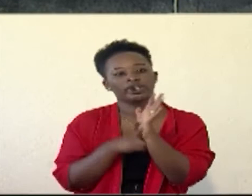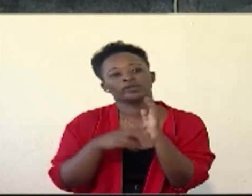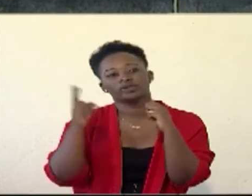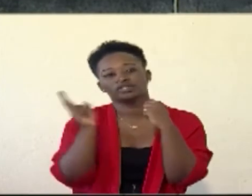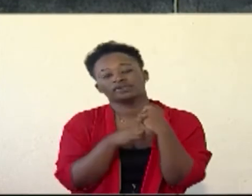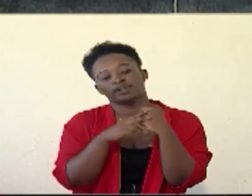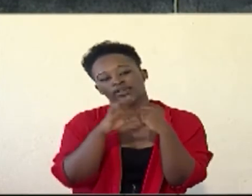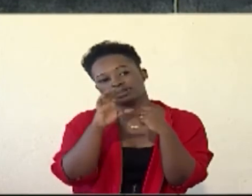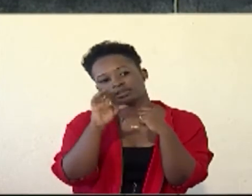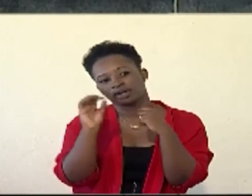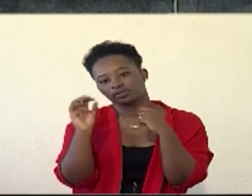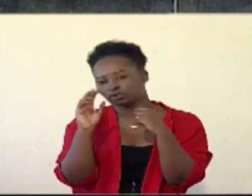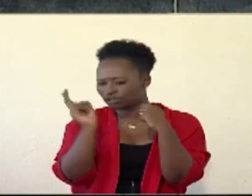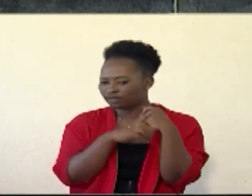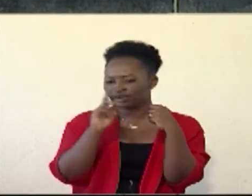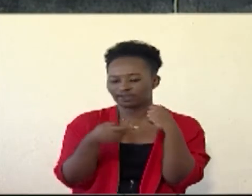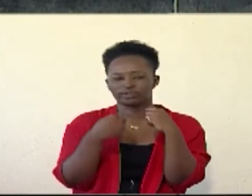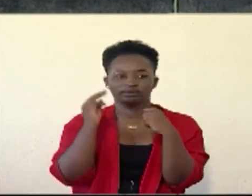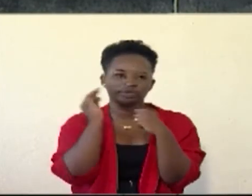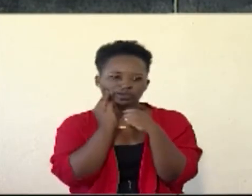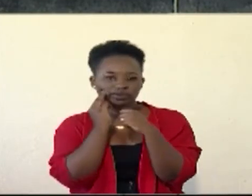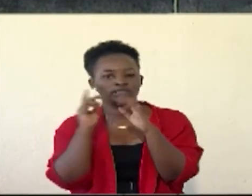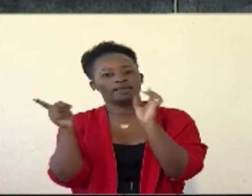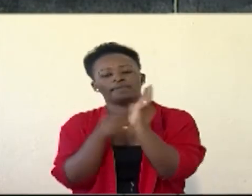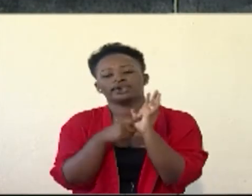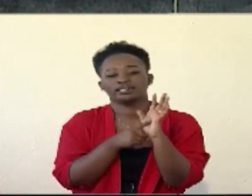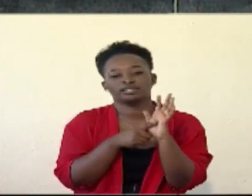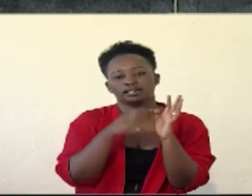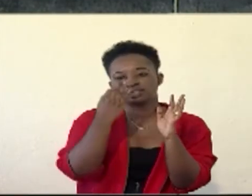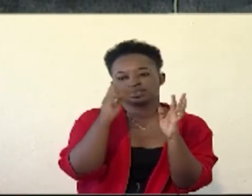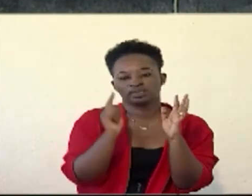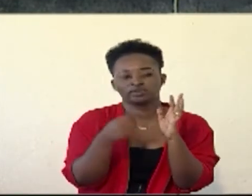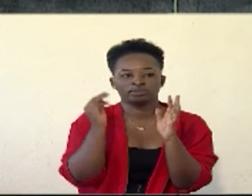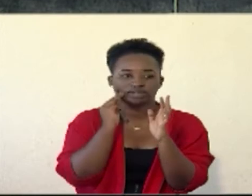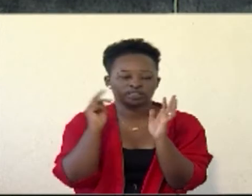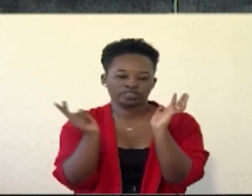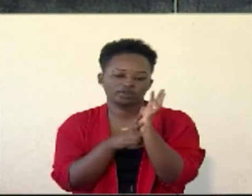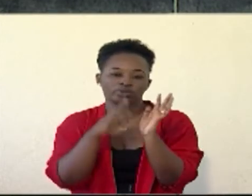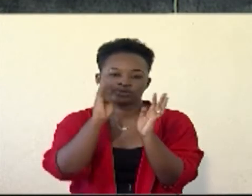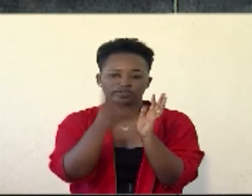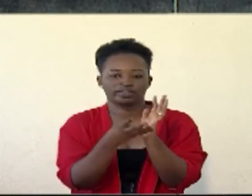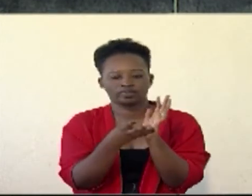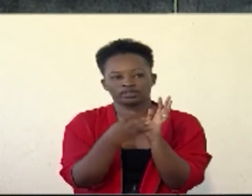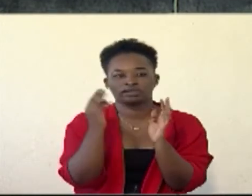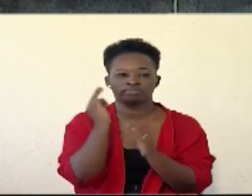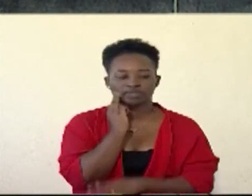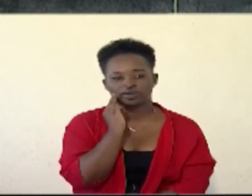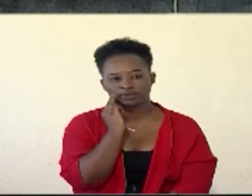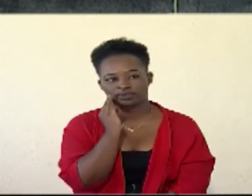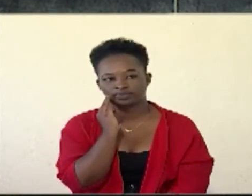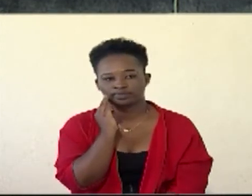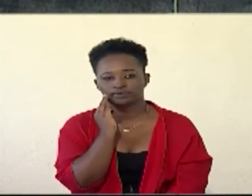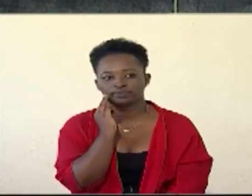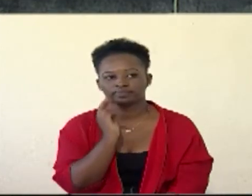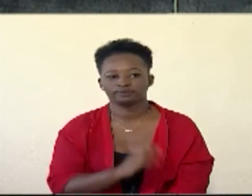7,000 million minus 3,000 million, it will give you 4,000 million. You will get 4,000 million.